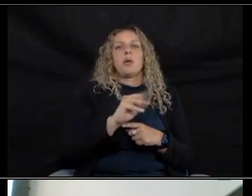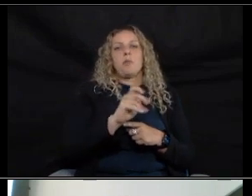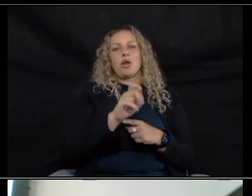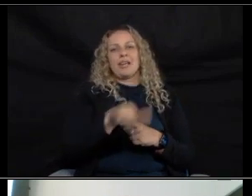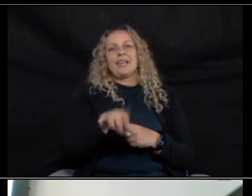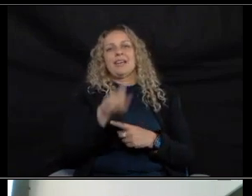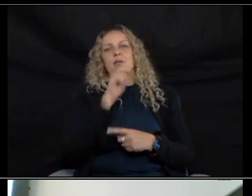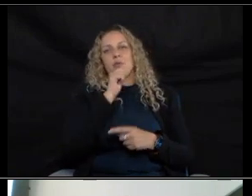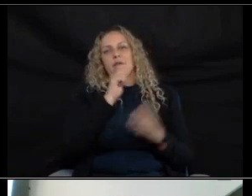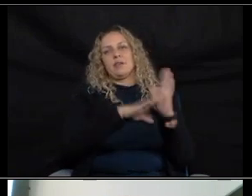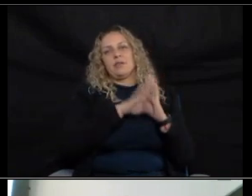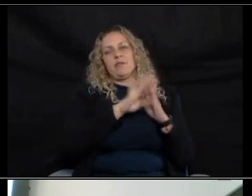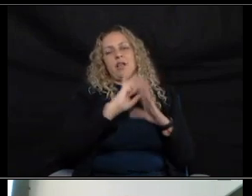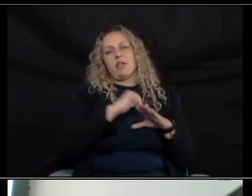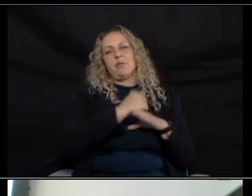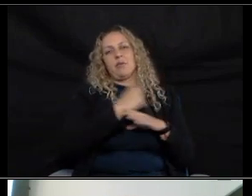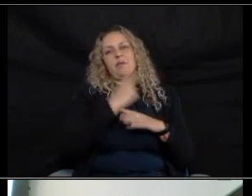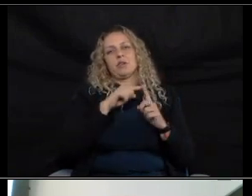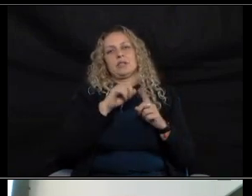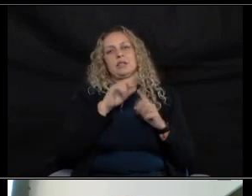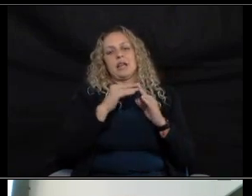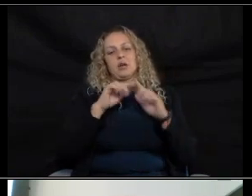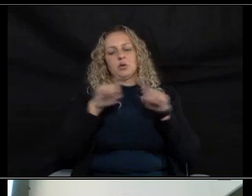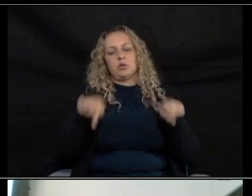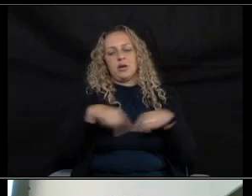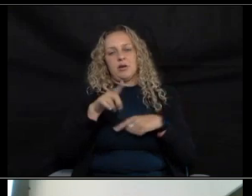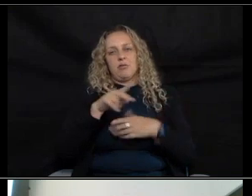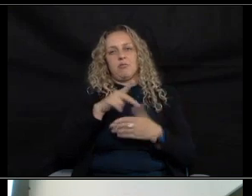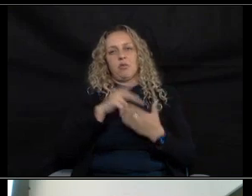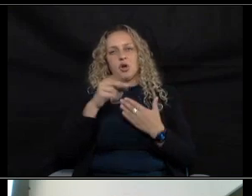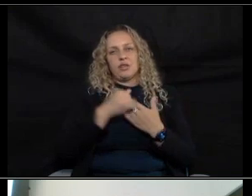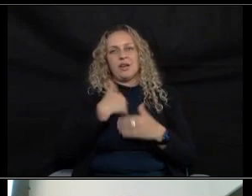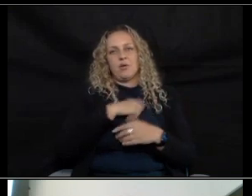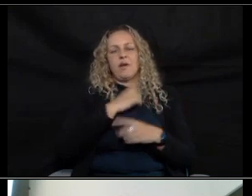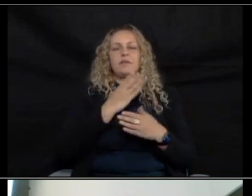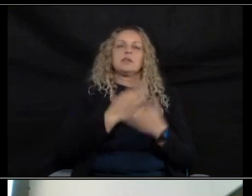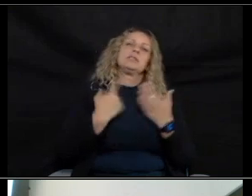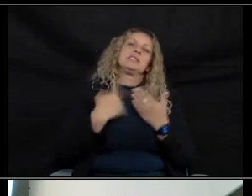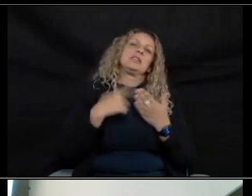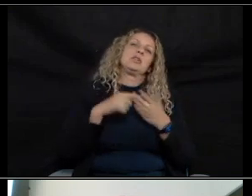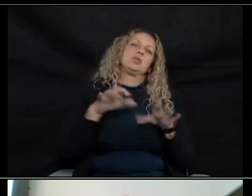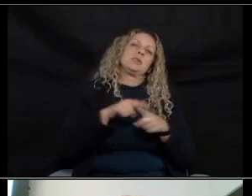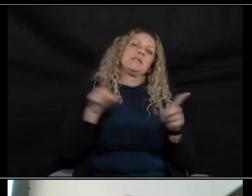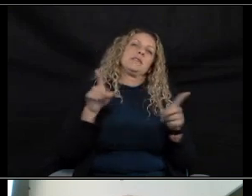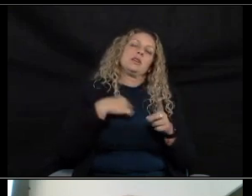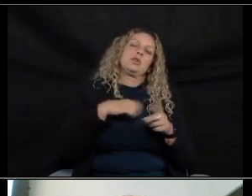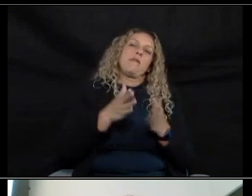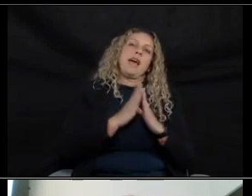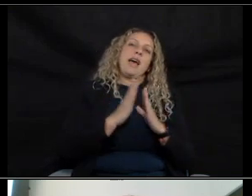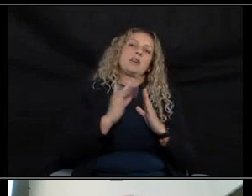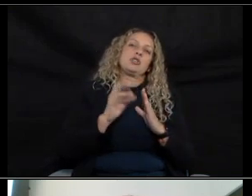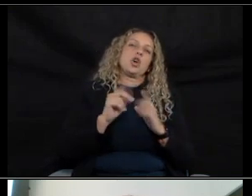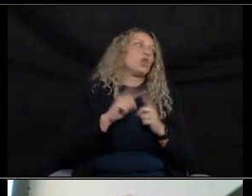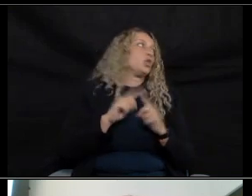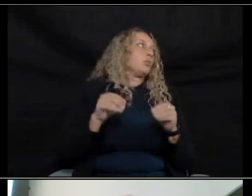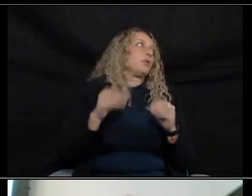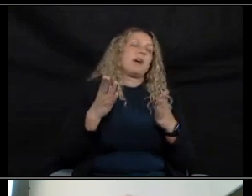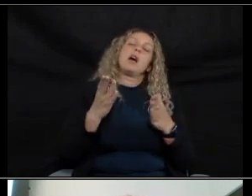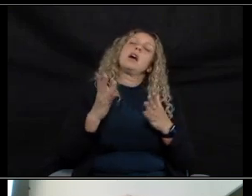private development partner in our Town Square project, provide, there were some discussions of doing some things differently. So you had asked John to